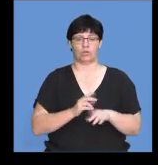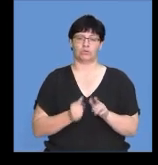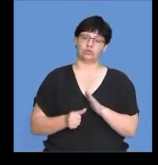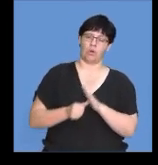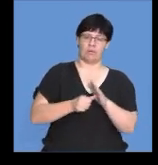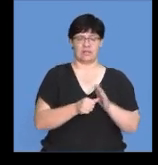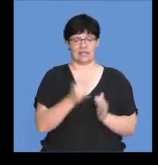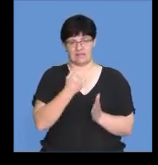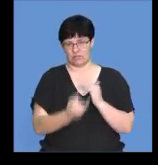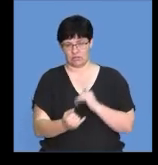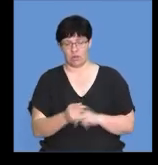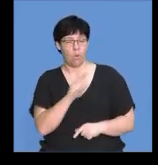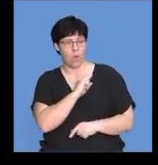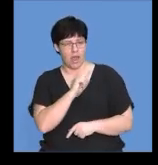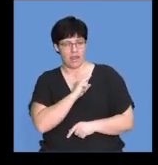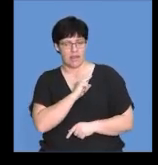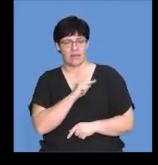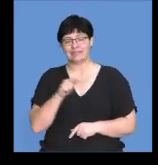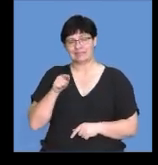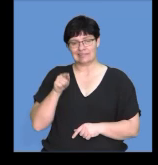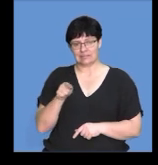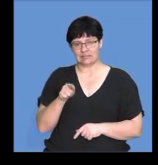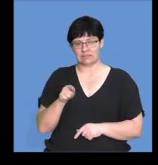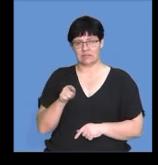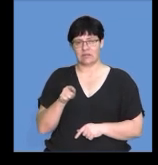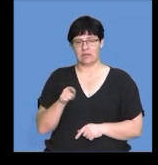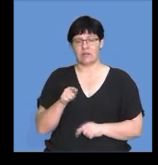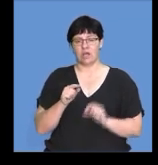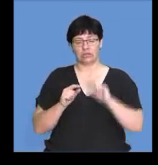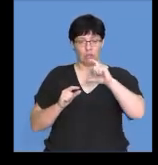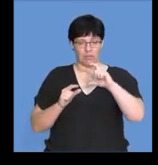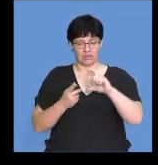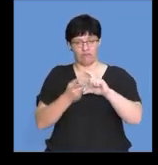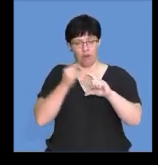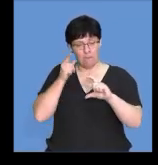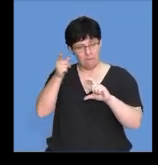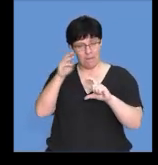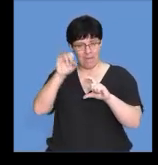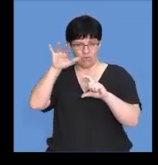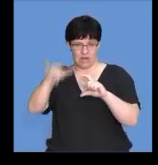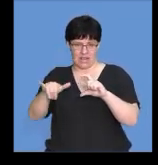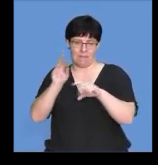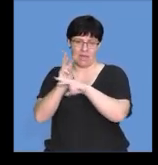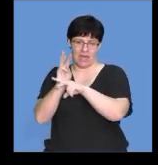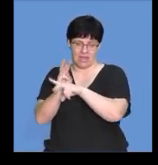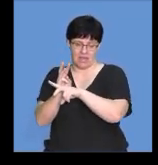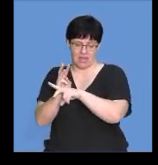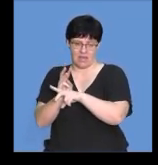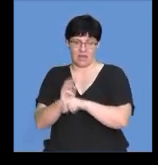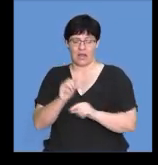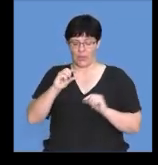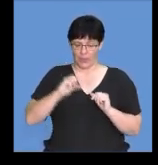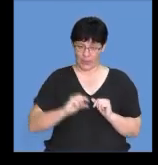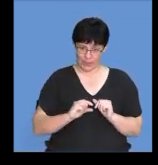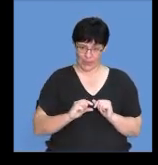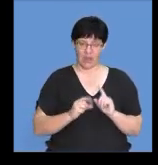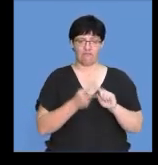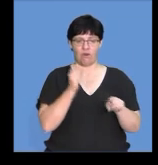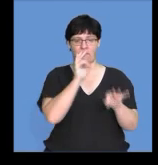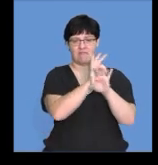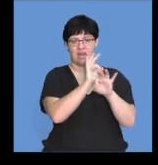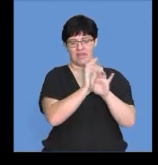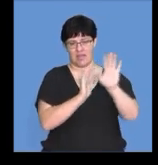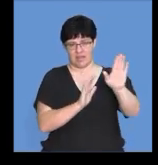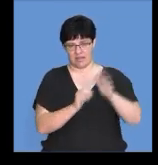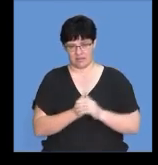individual. Clearly, because this dominant allele comes from Mary, the mother, and this recessive allele comes